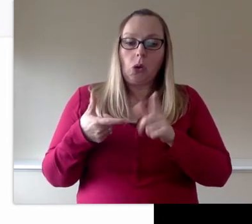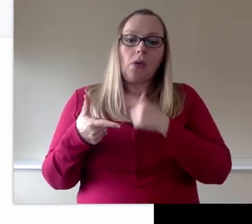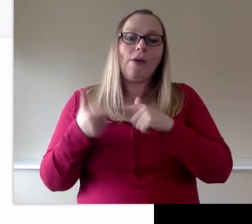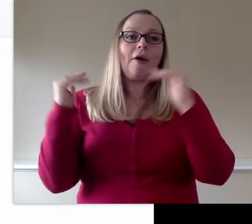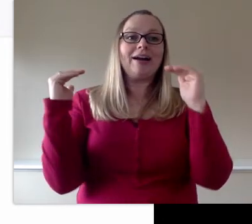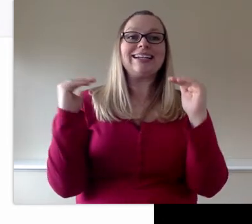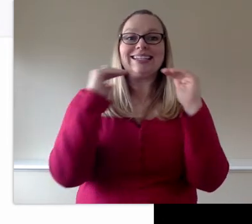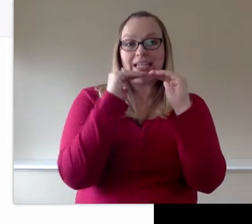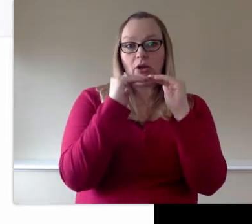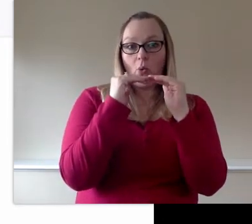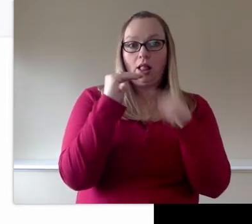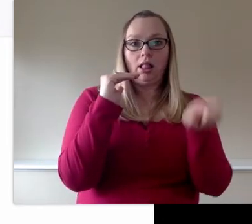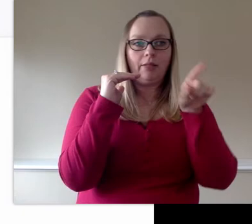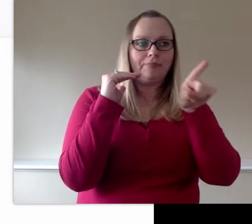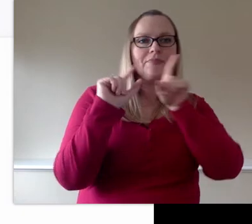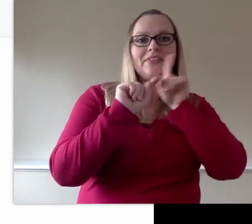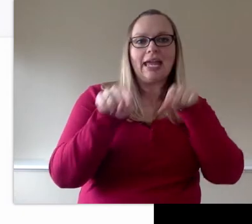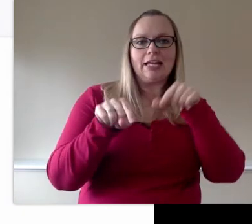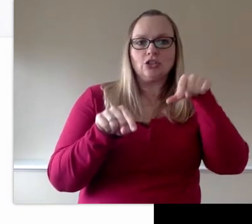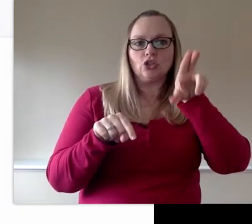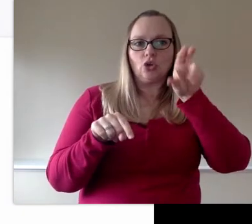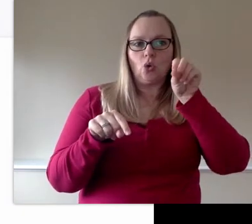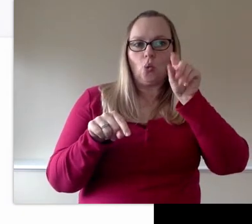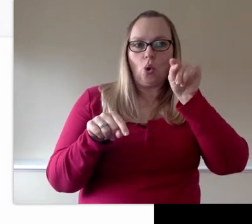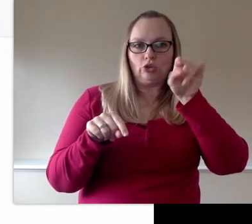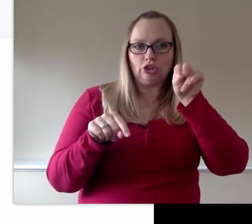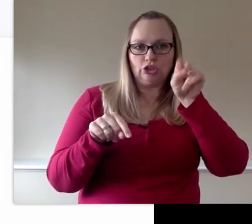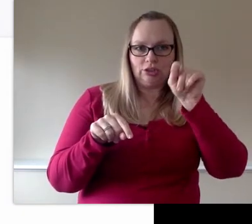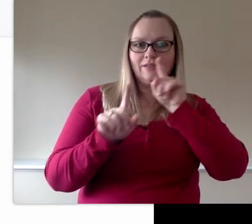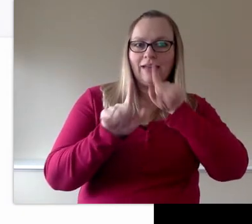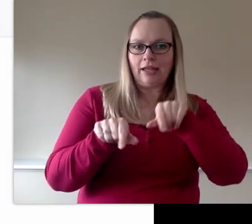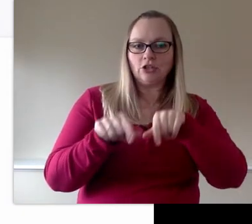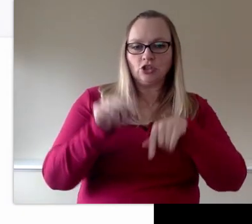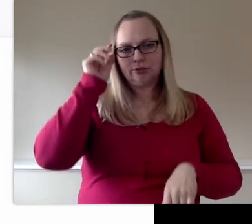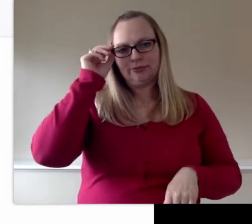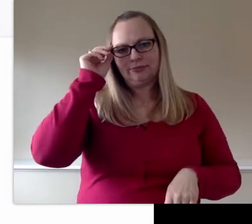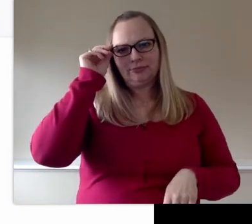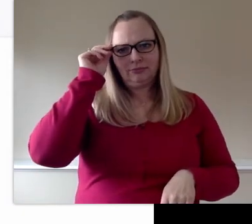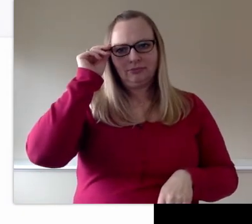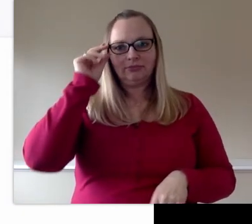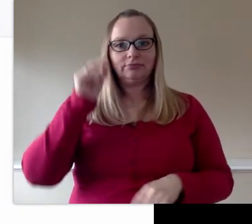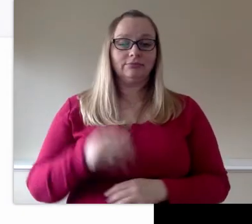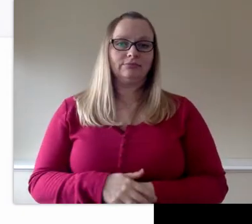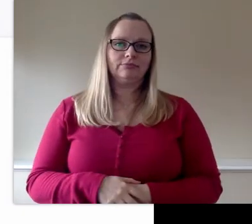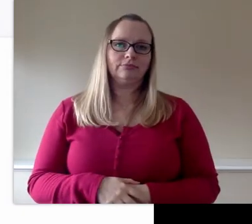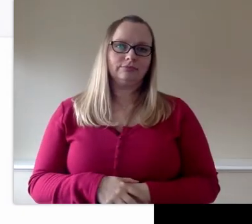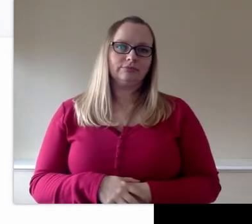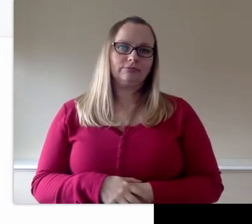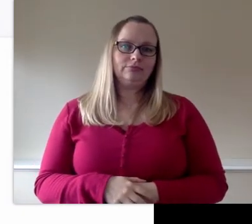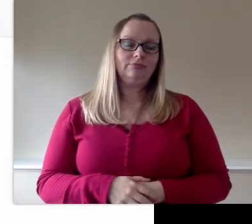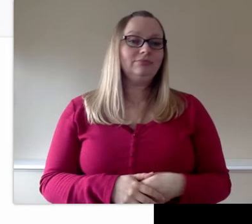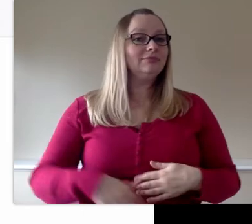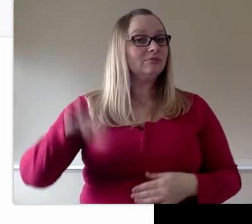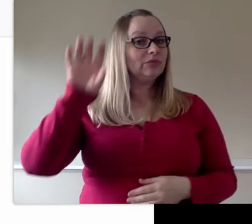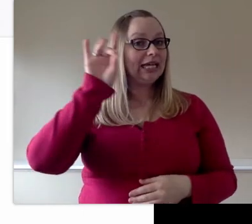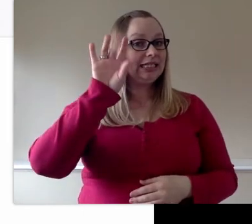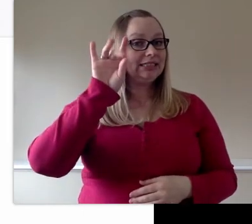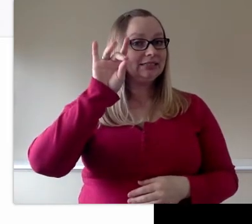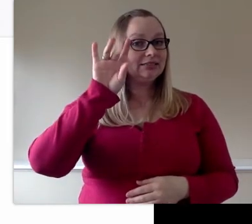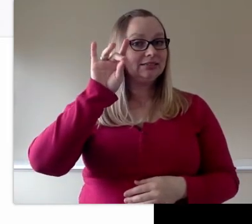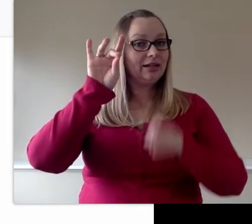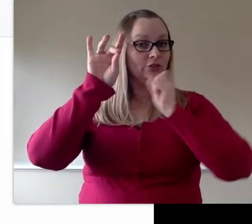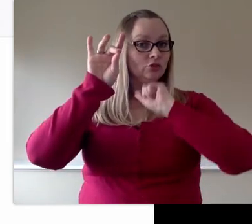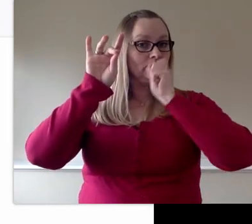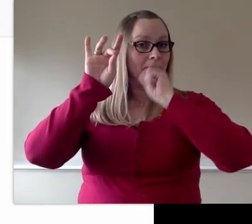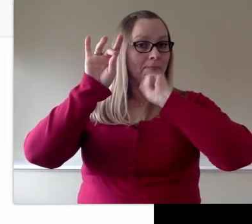of the equal symbol. And so what it looks like up here, see, if we have our 8 ice